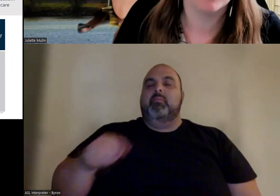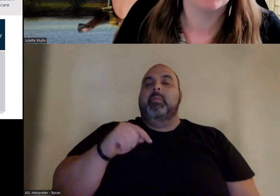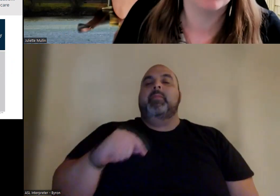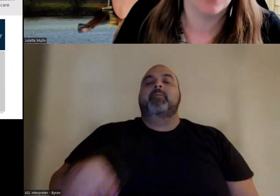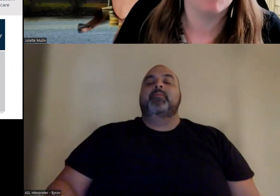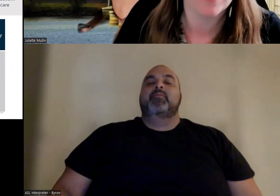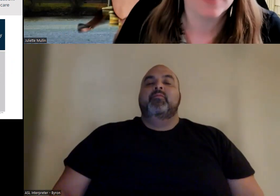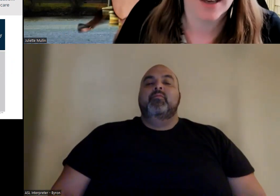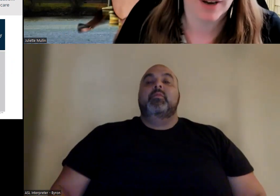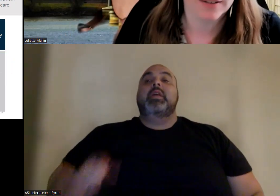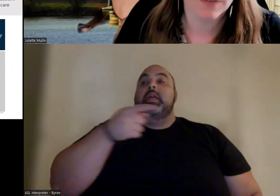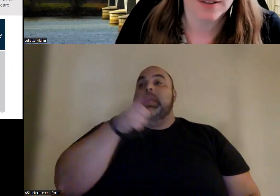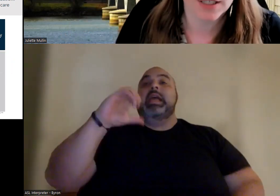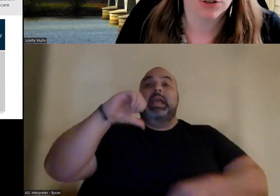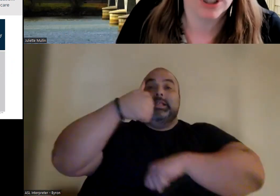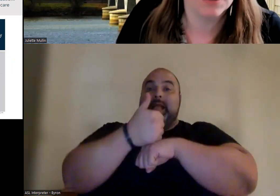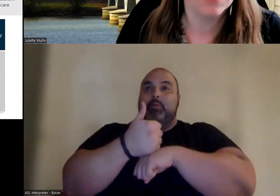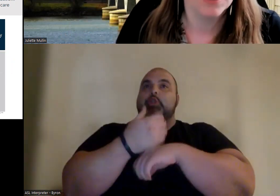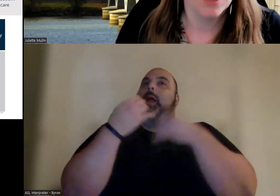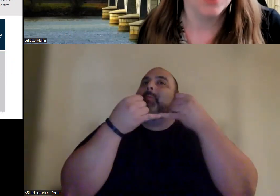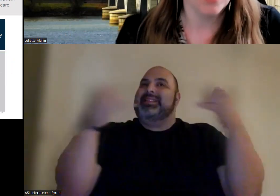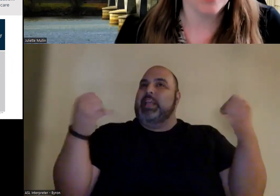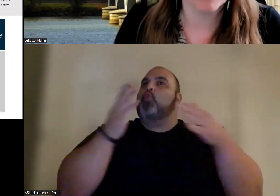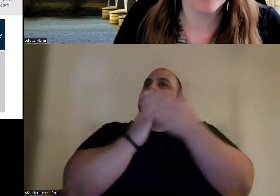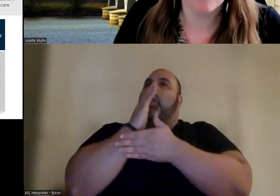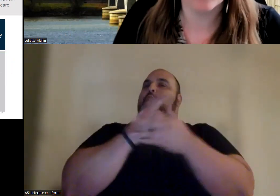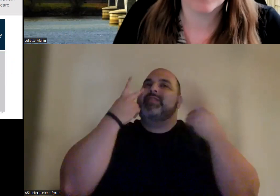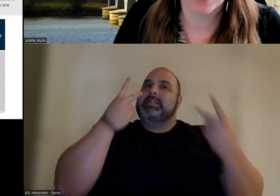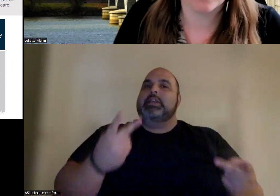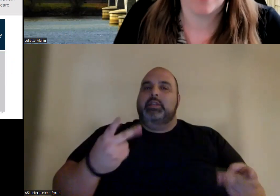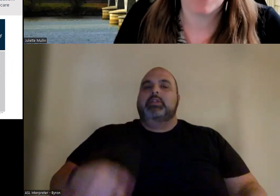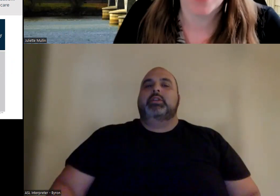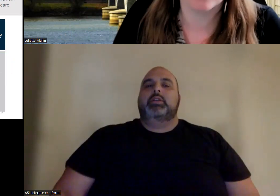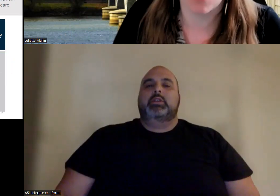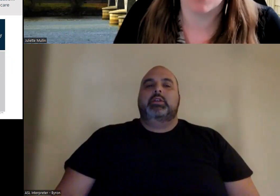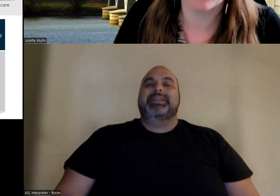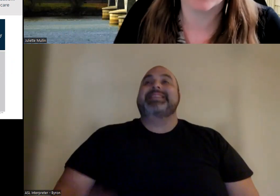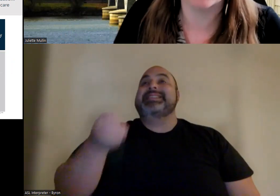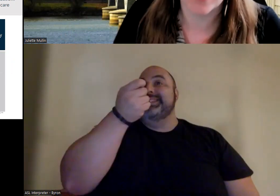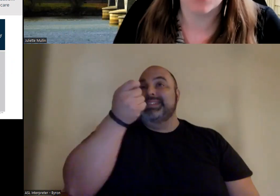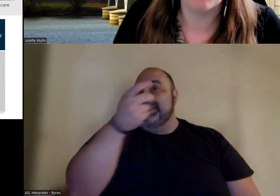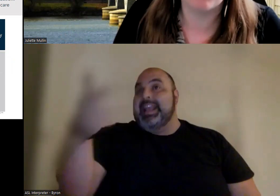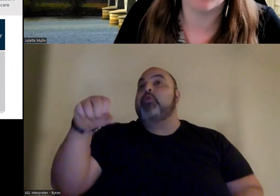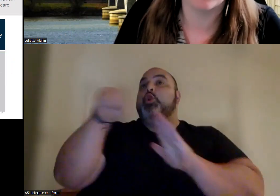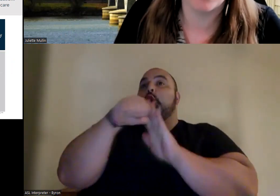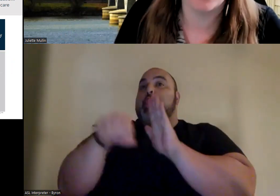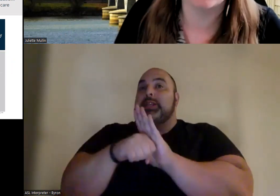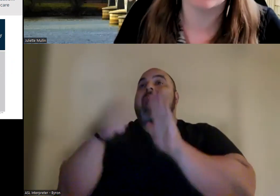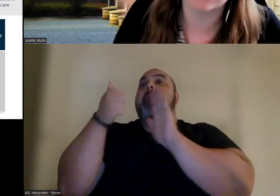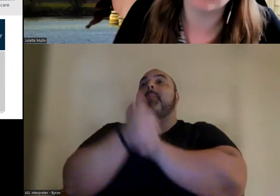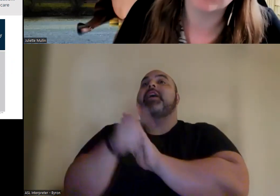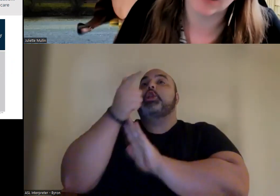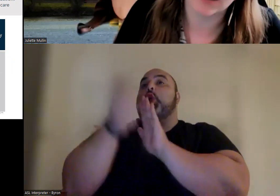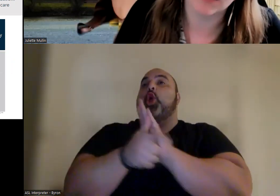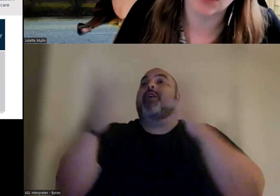establish a baseline right to visitation. Several states have passed laws that allow for